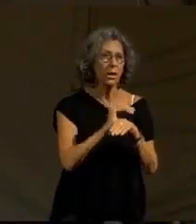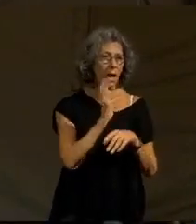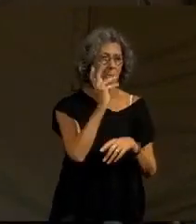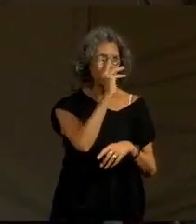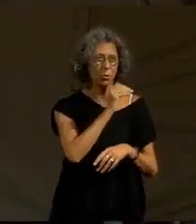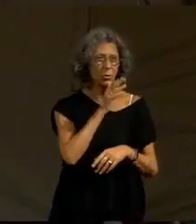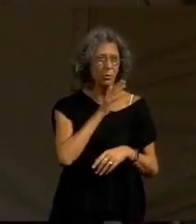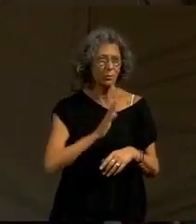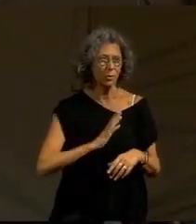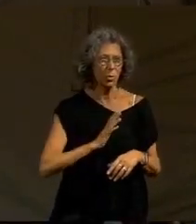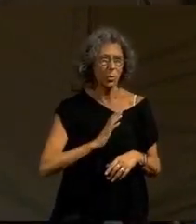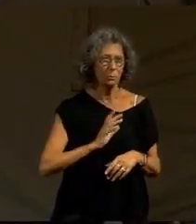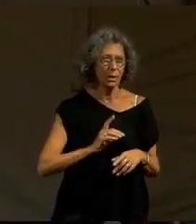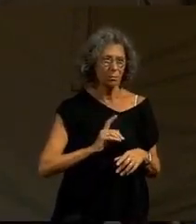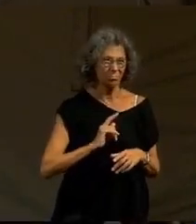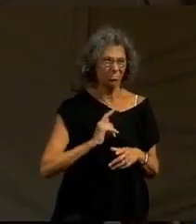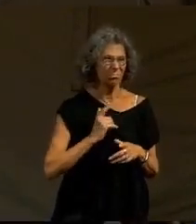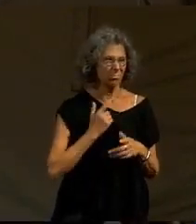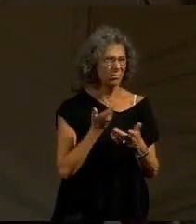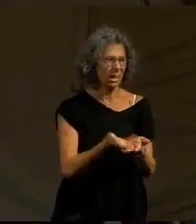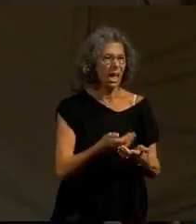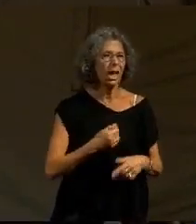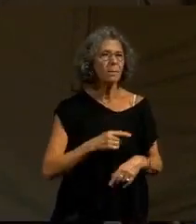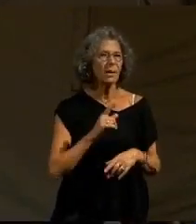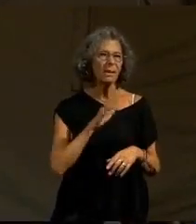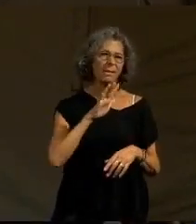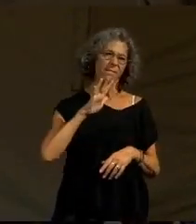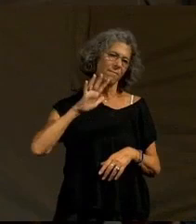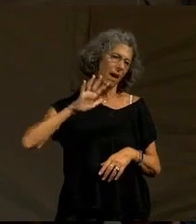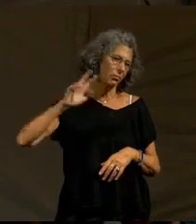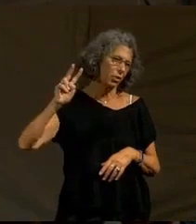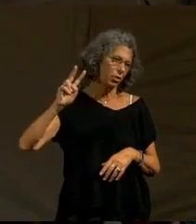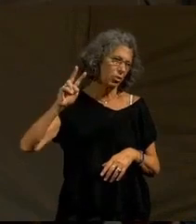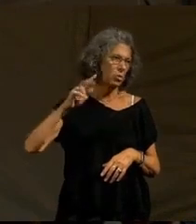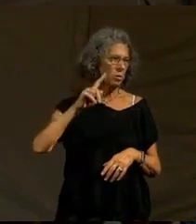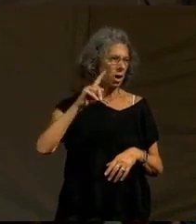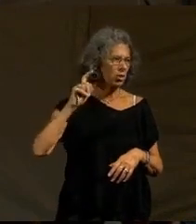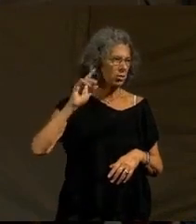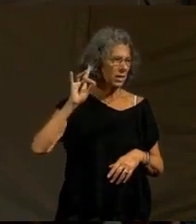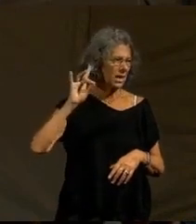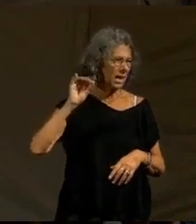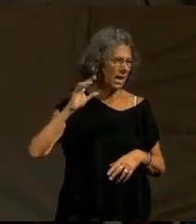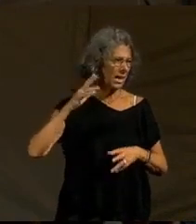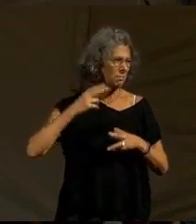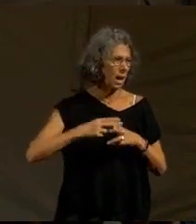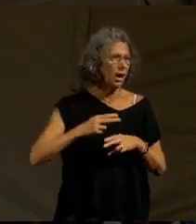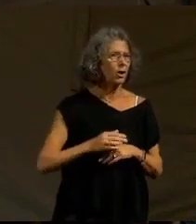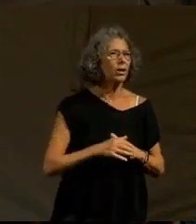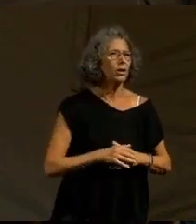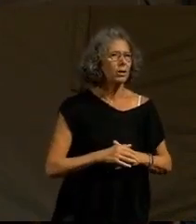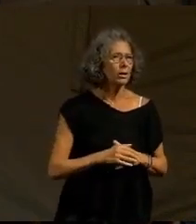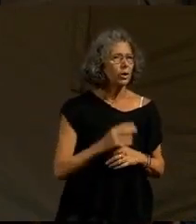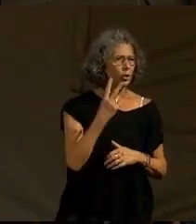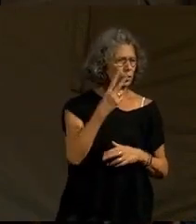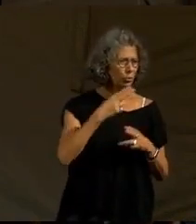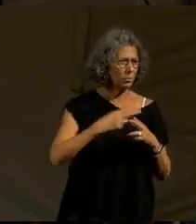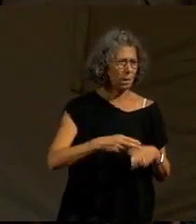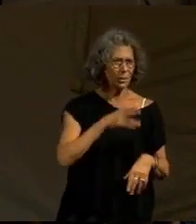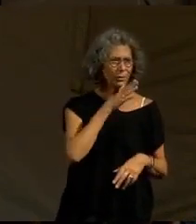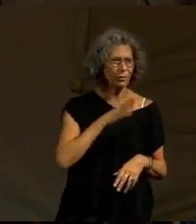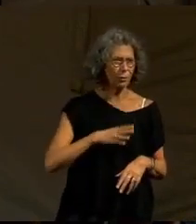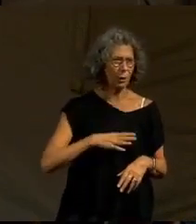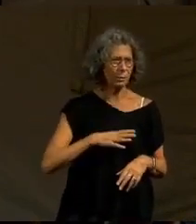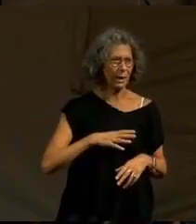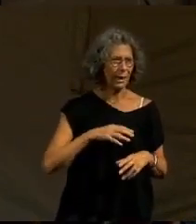and 182 pounds of something good. 2 pounds of woman in a 1 pound bag.